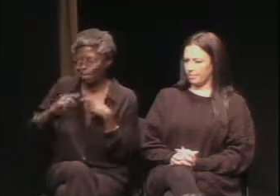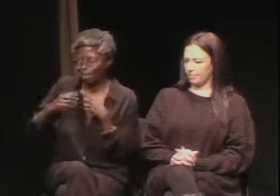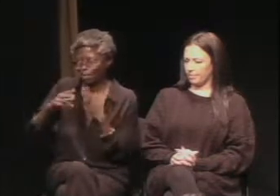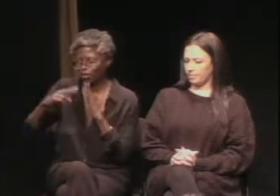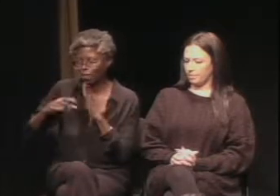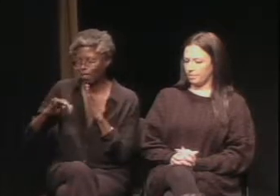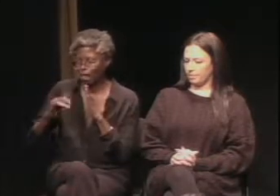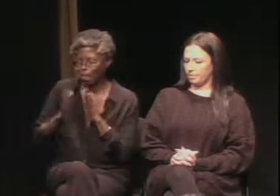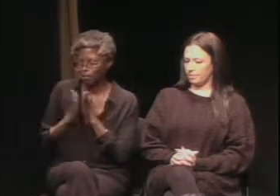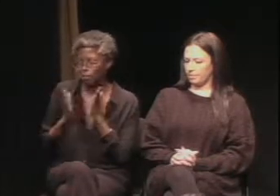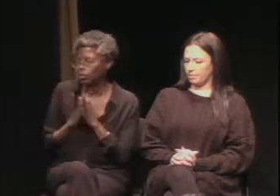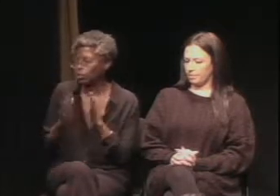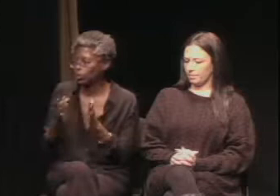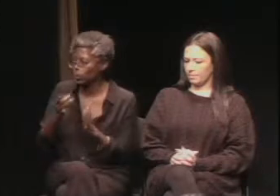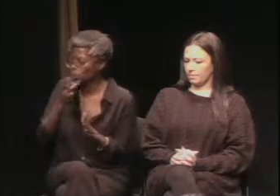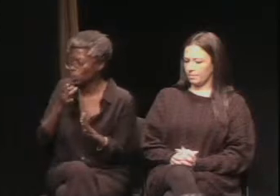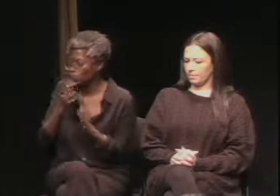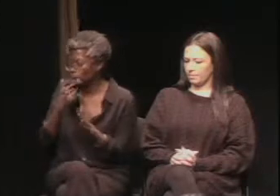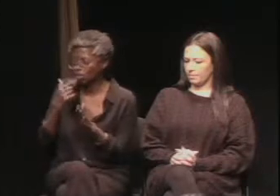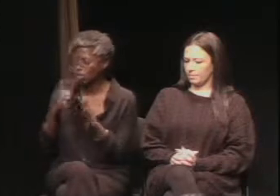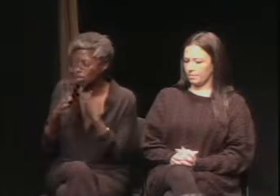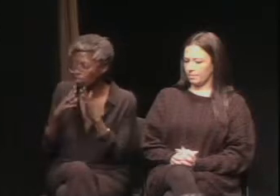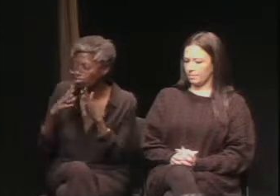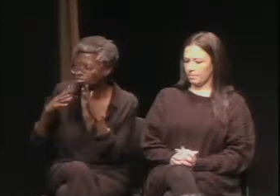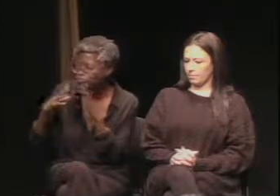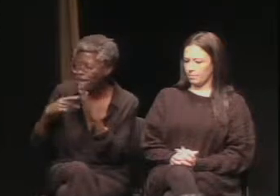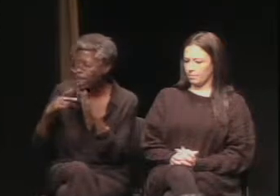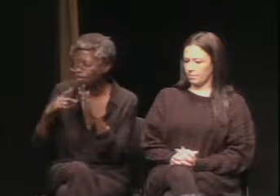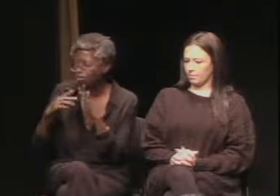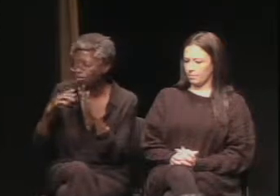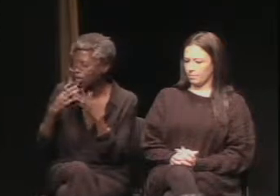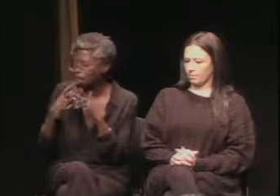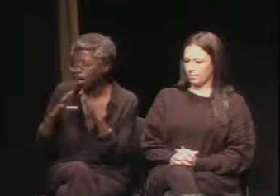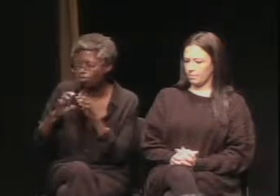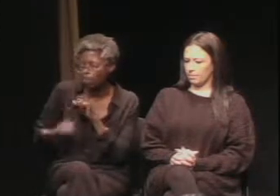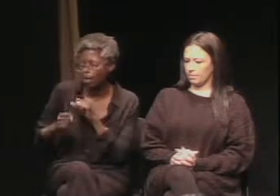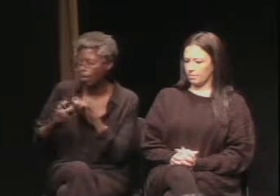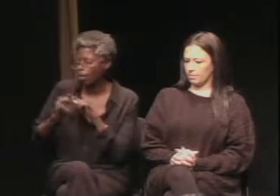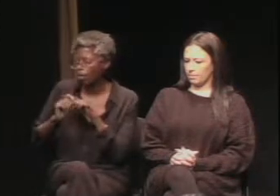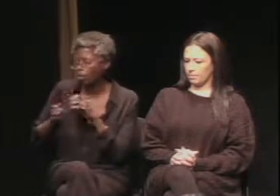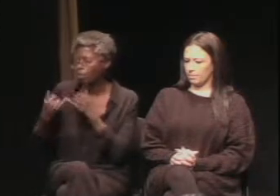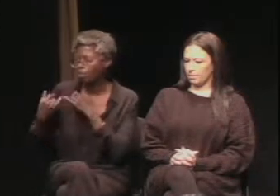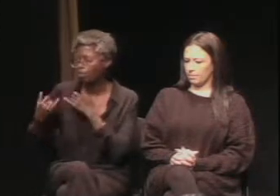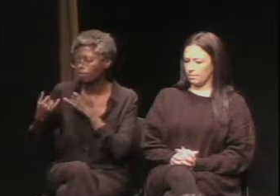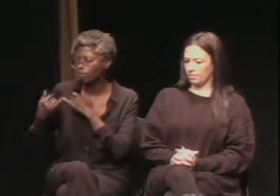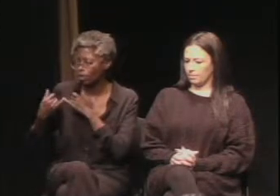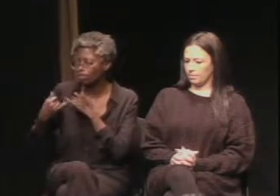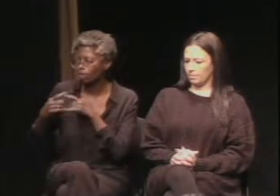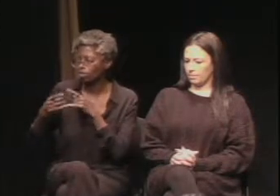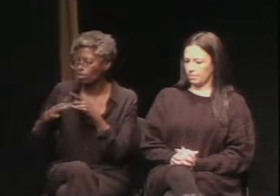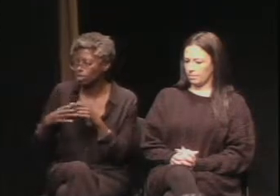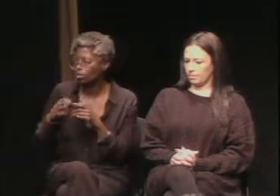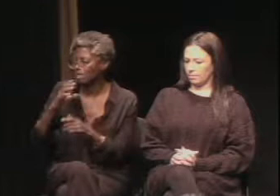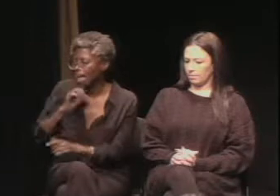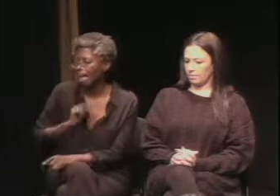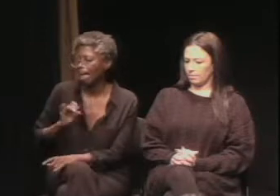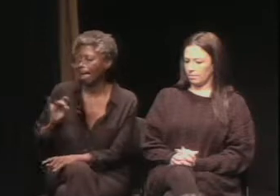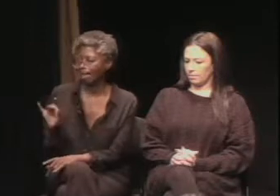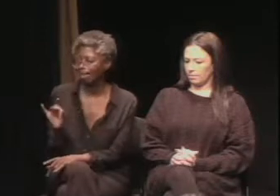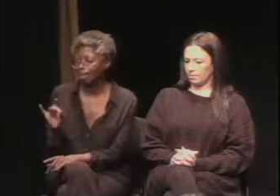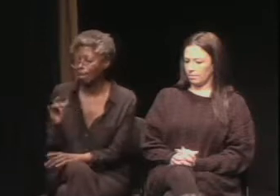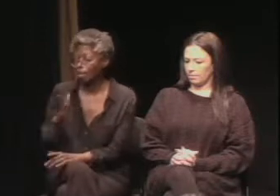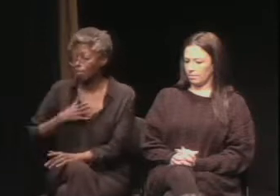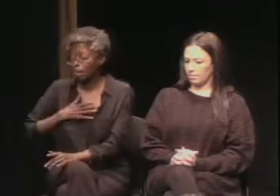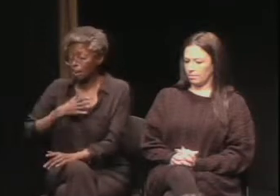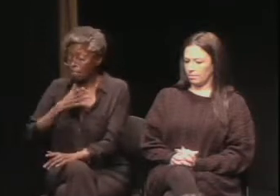Angelou wrote about being molested and raped by her mother's boyfriend when she was 8 years old. My mom, who had no idea that my life was